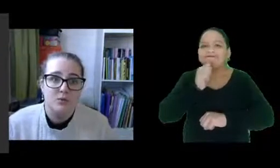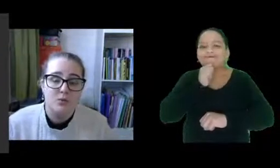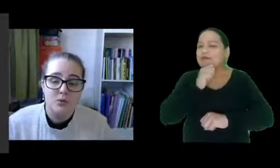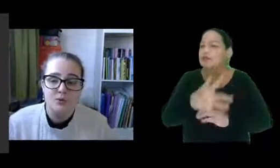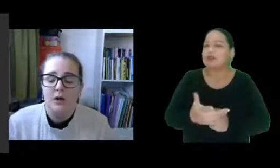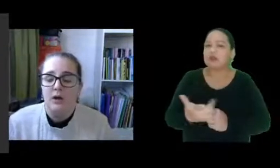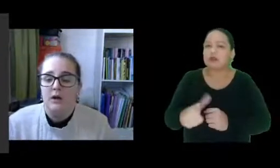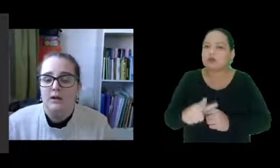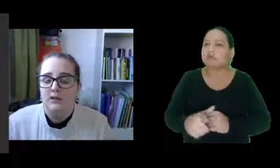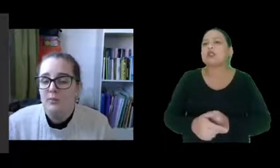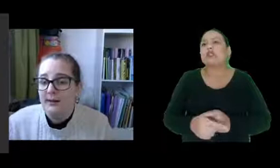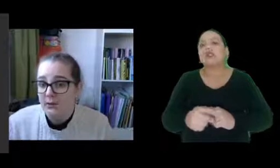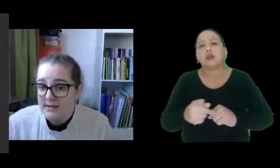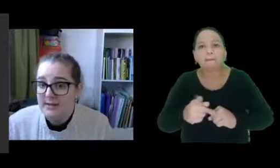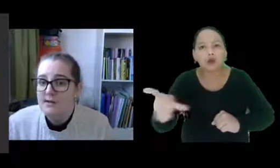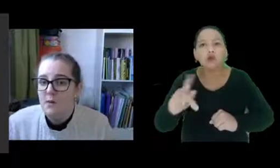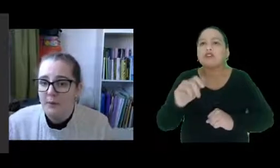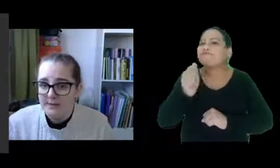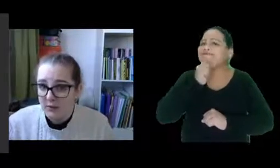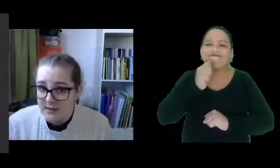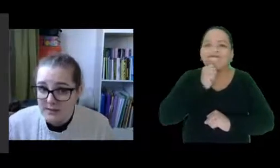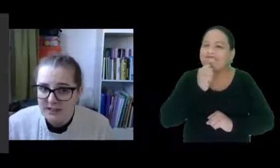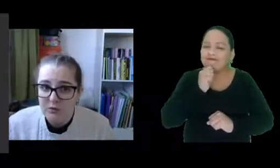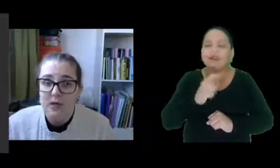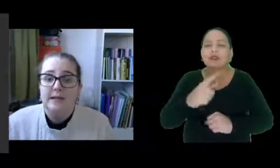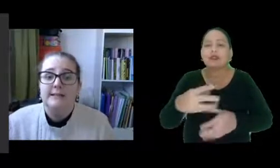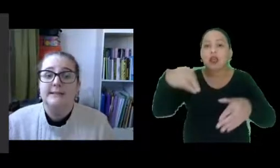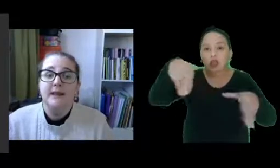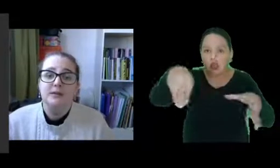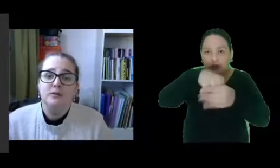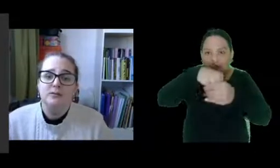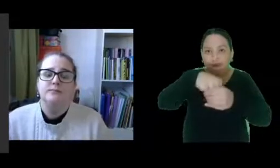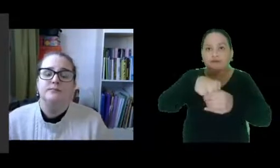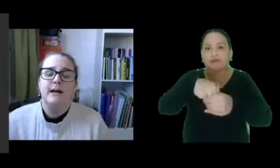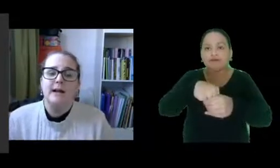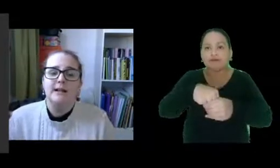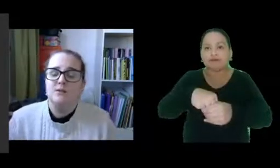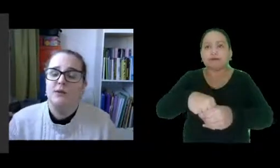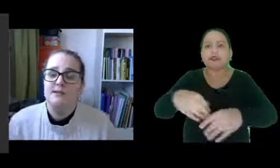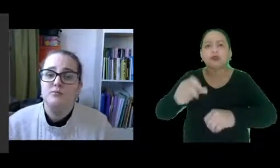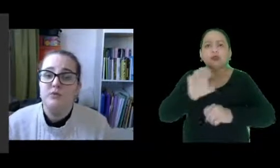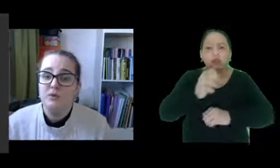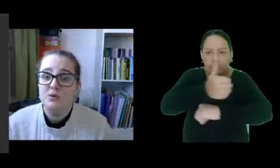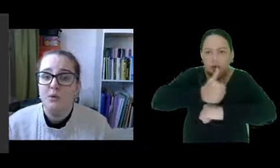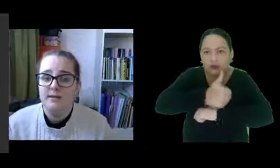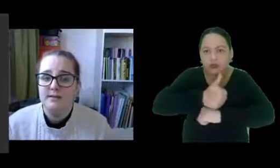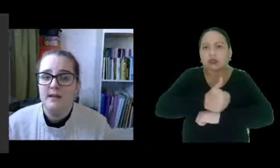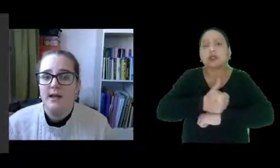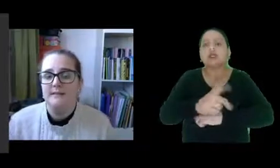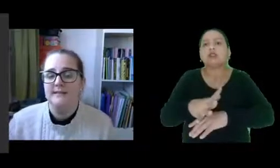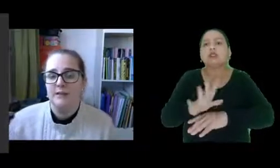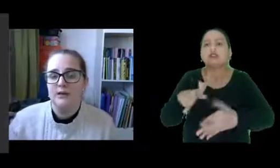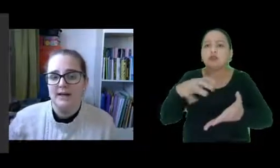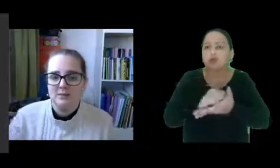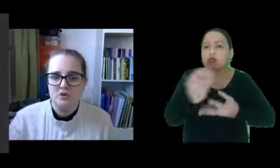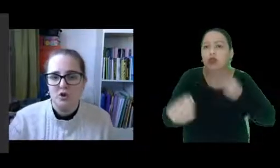a course, an undergraduate or a graduate degree. Within the classification of functions, it's in the